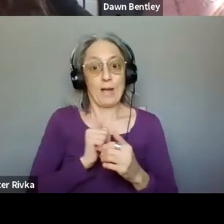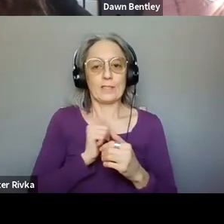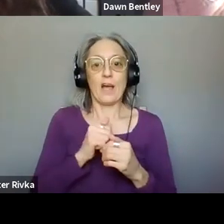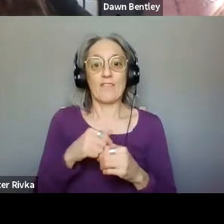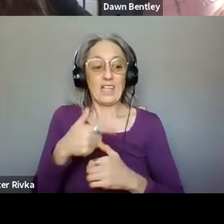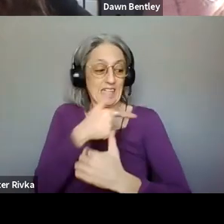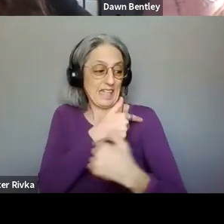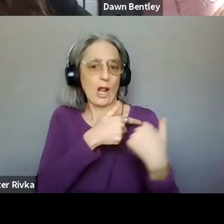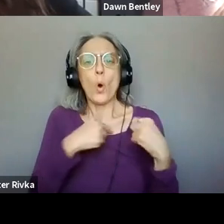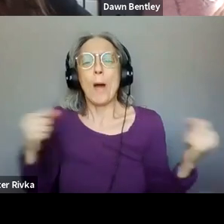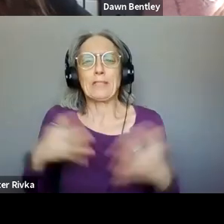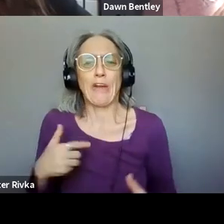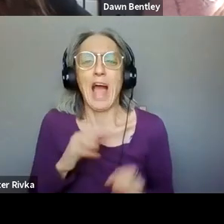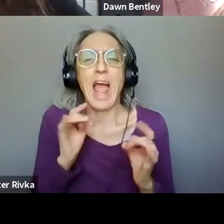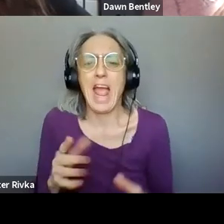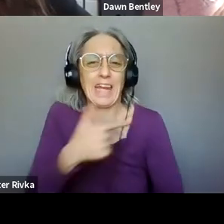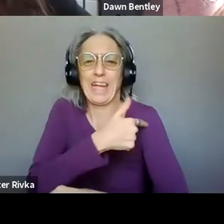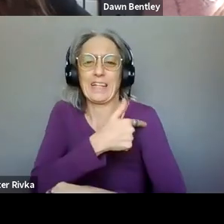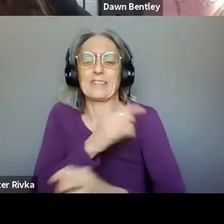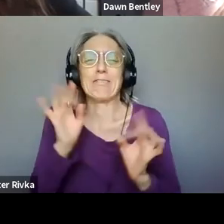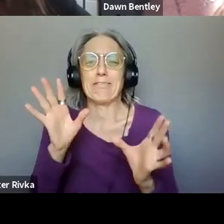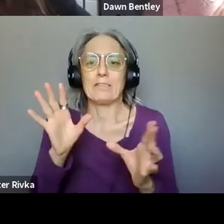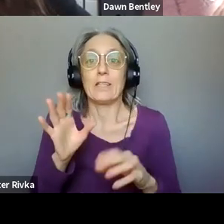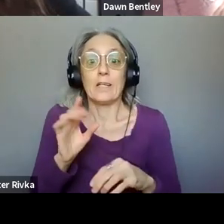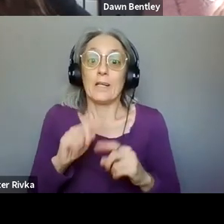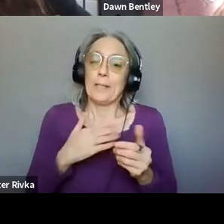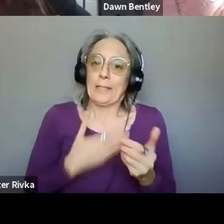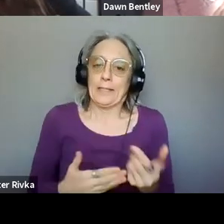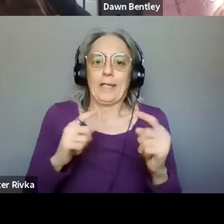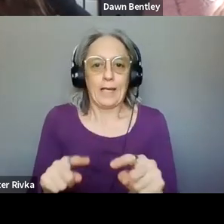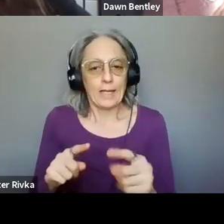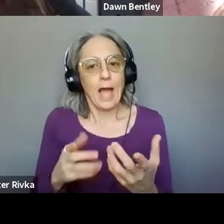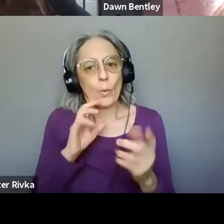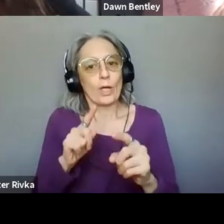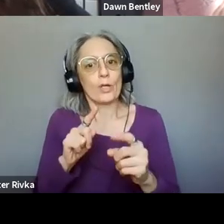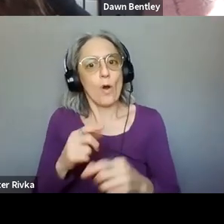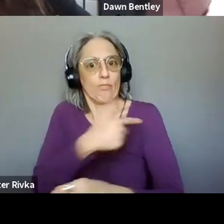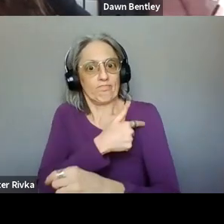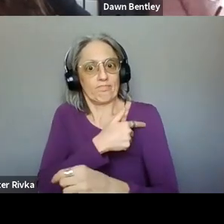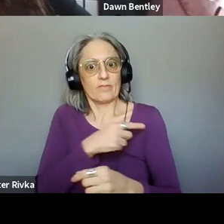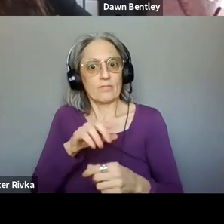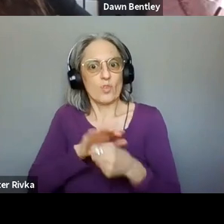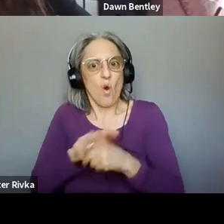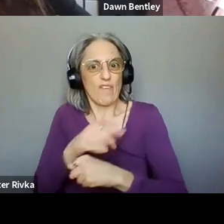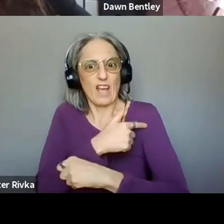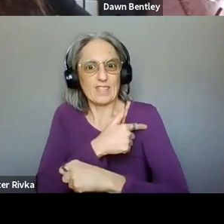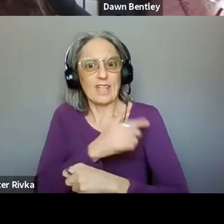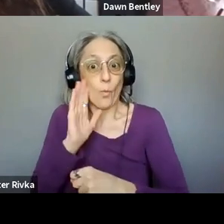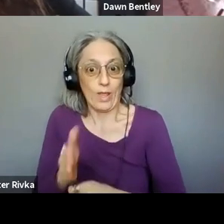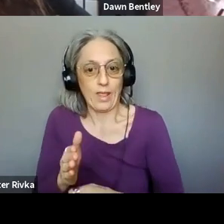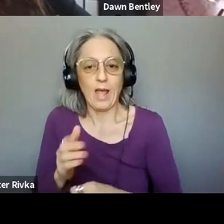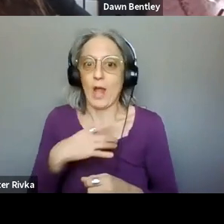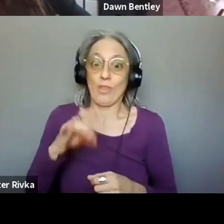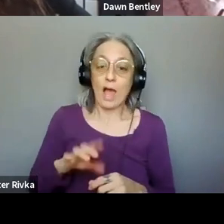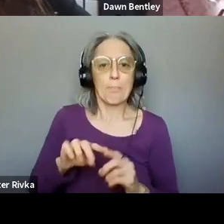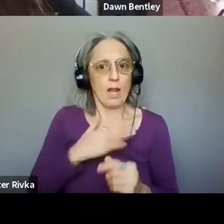hate needles. But I'm going to go get a COVID shot, but I don't like it. But what do you do if your